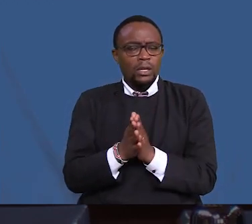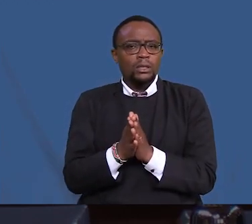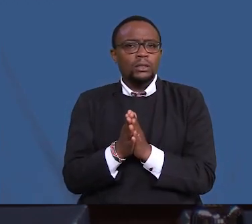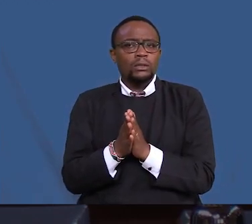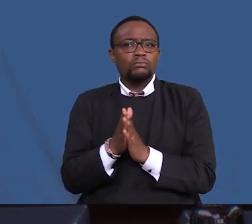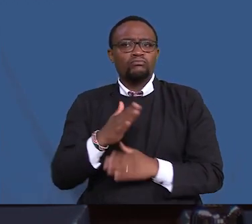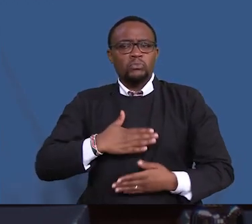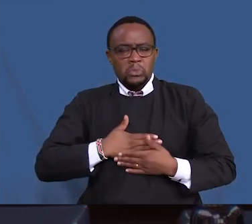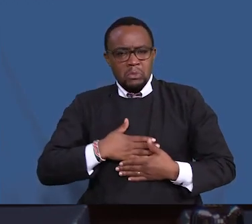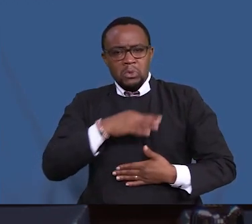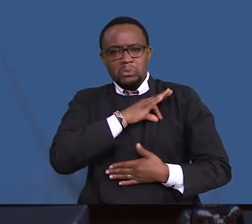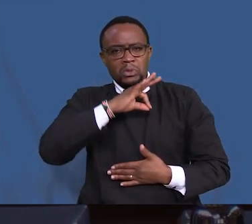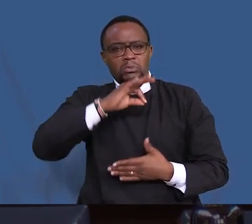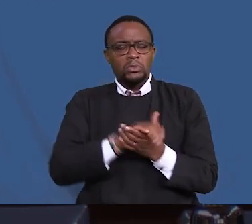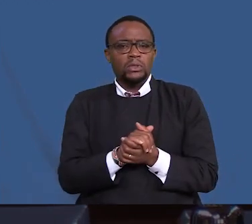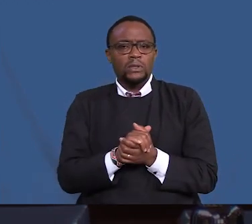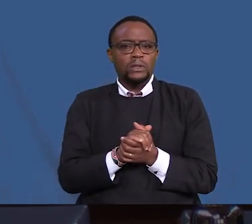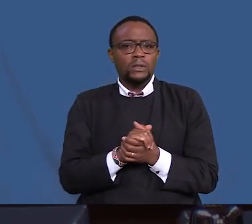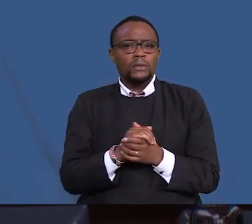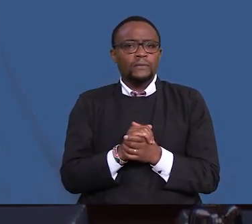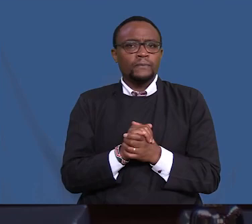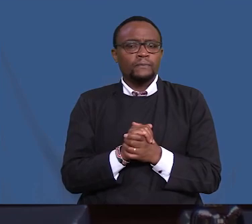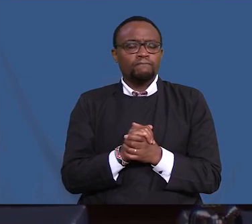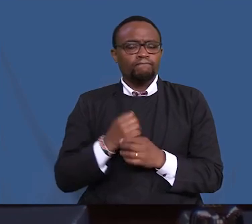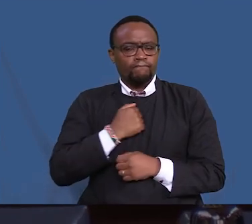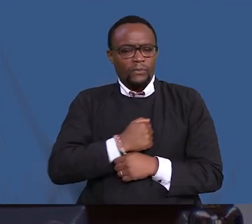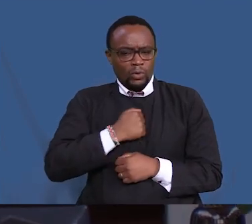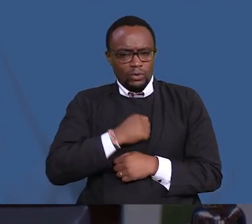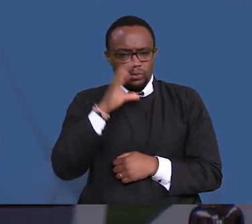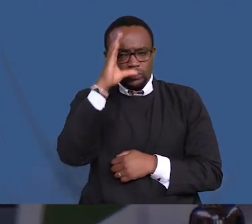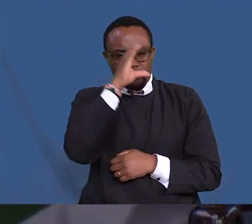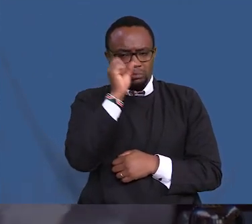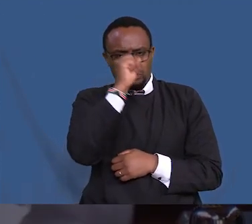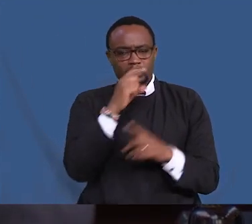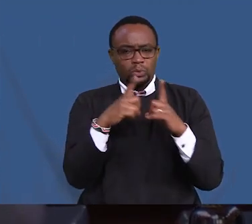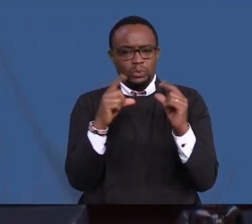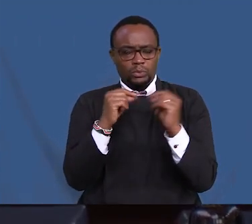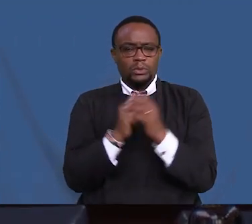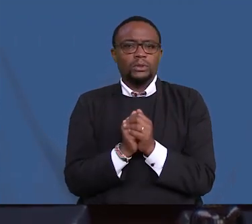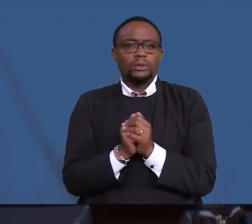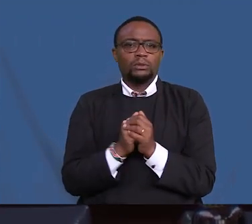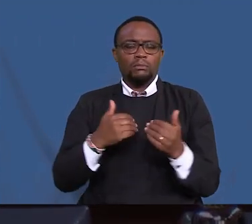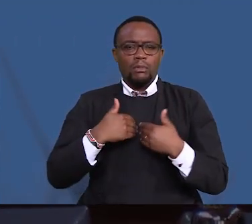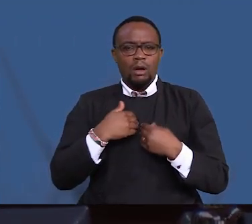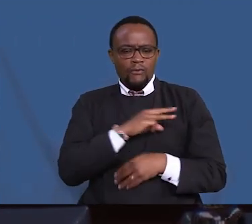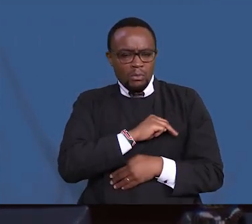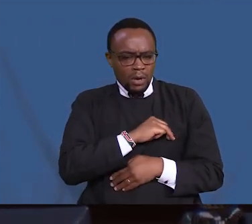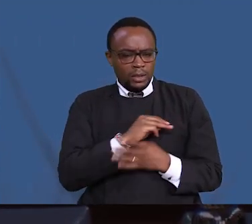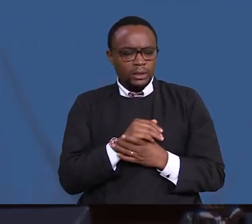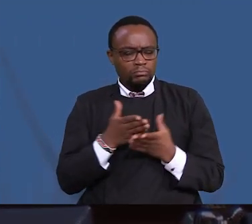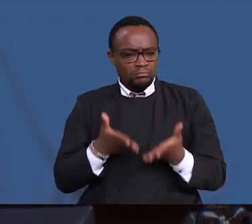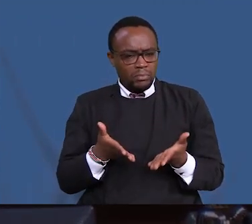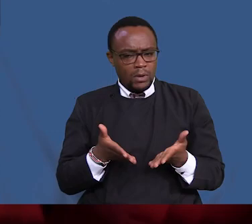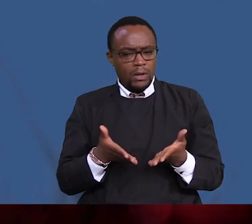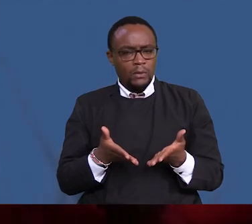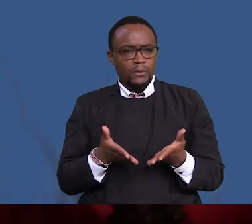those things which ought not have done. And there is no help in us. But thou, O Lord, have mercy upon us, miserable